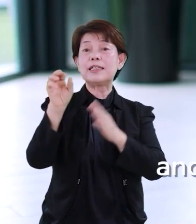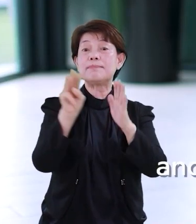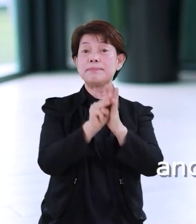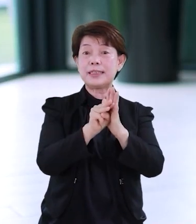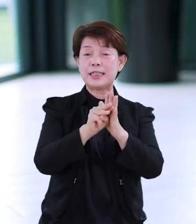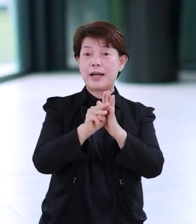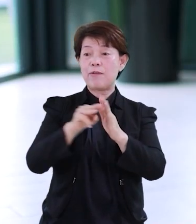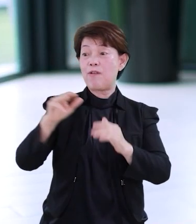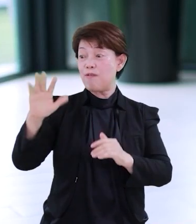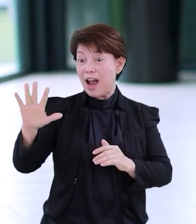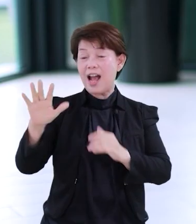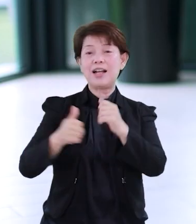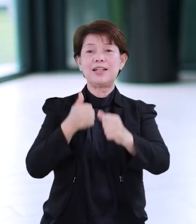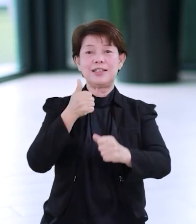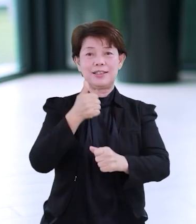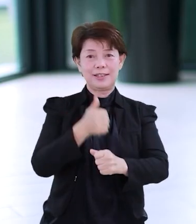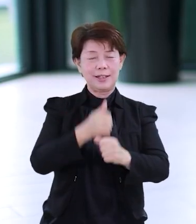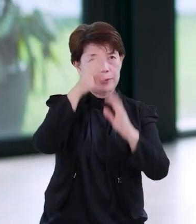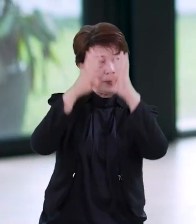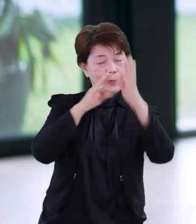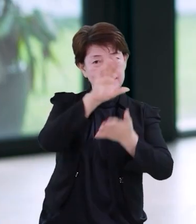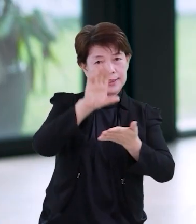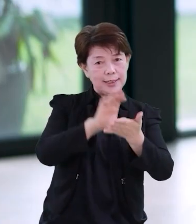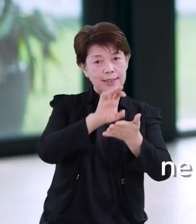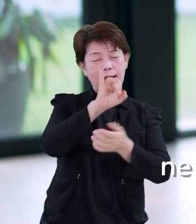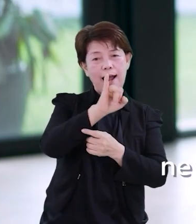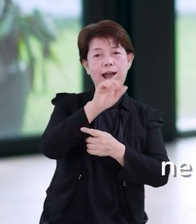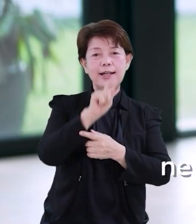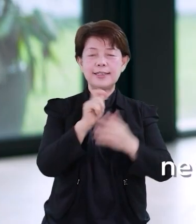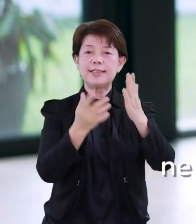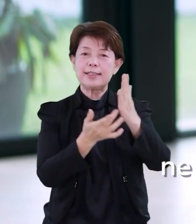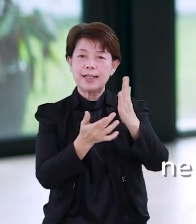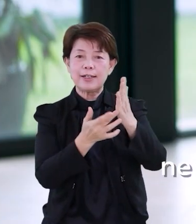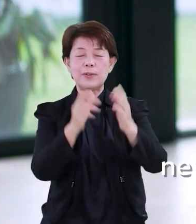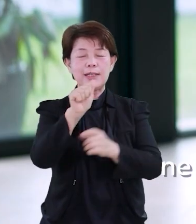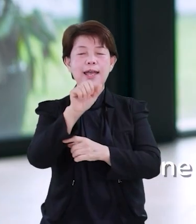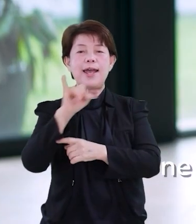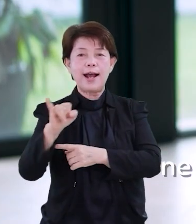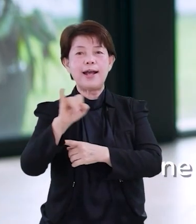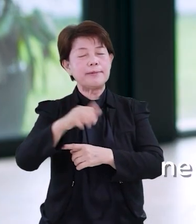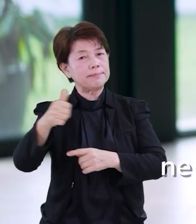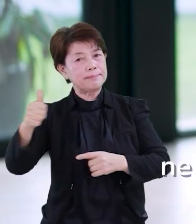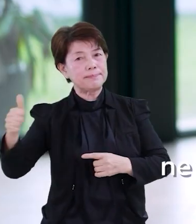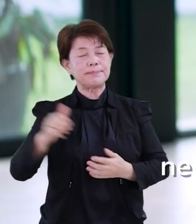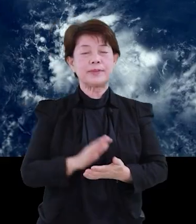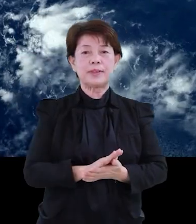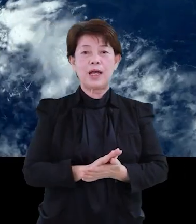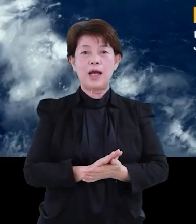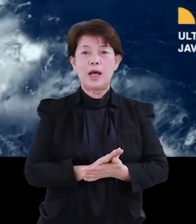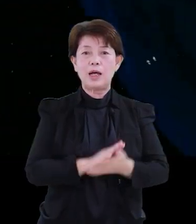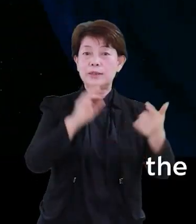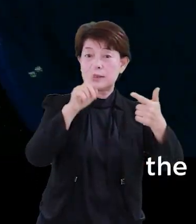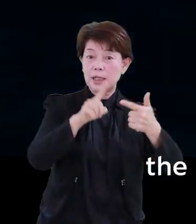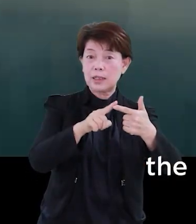over 5 years on innovation center, which will develop new technologies, artificial intelligence, IoT, etc. We